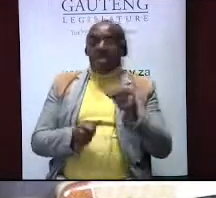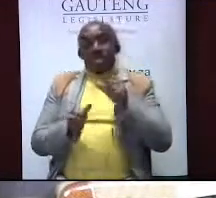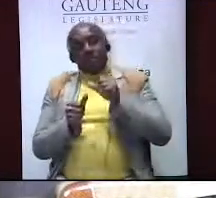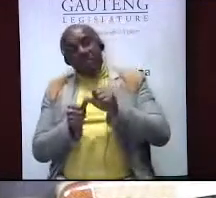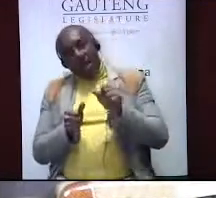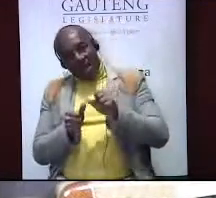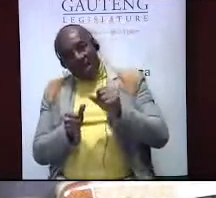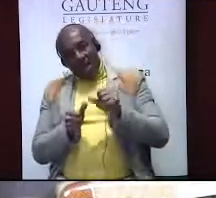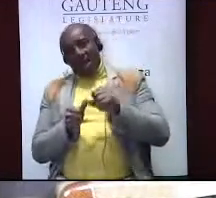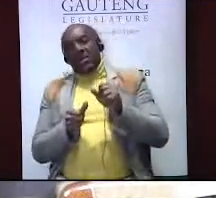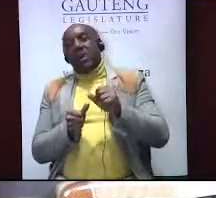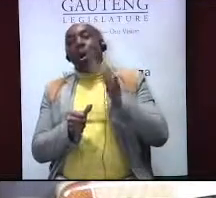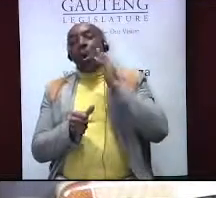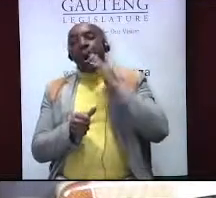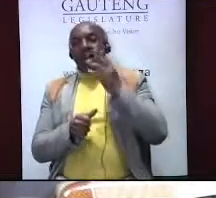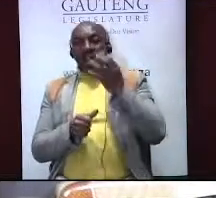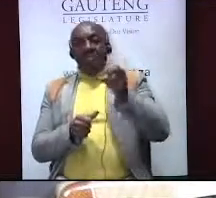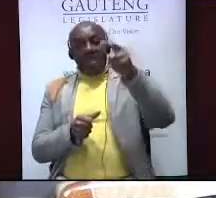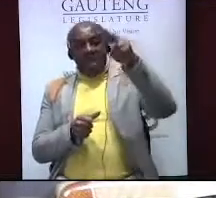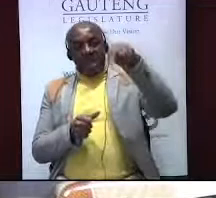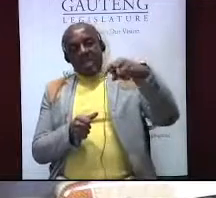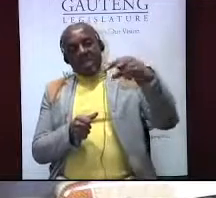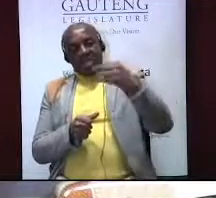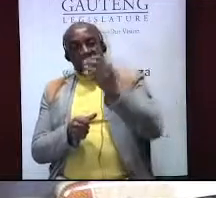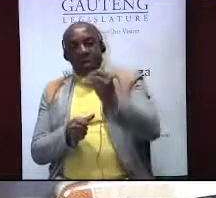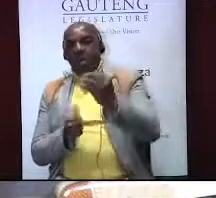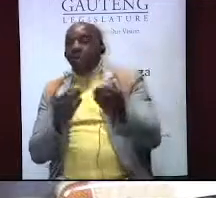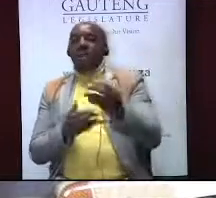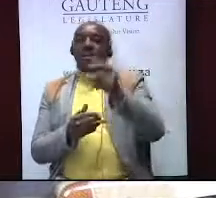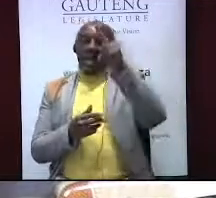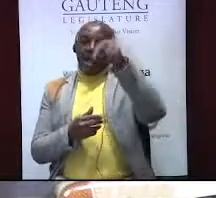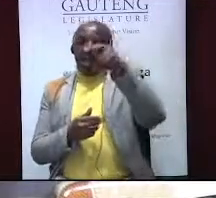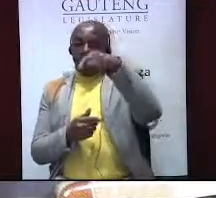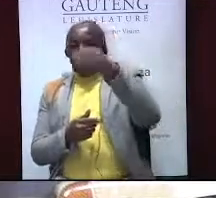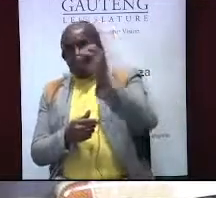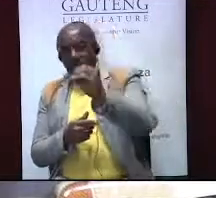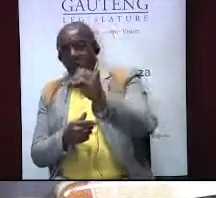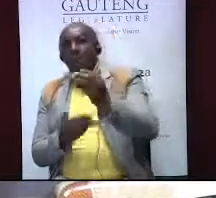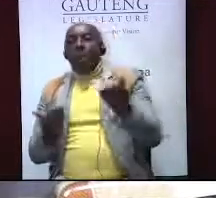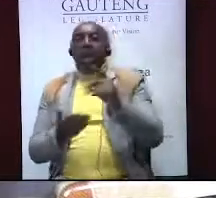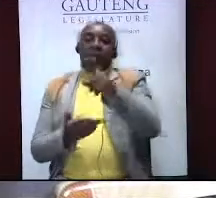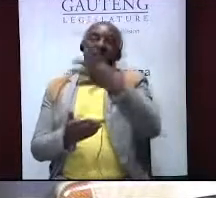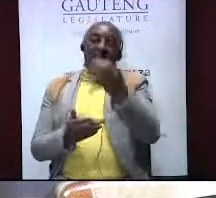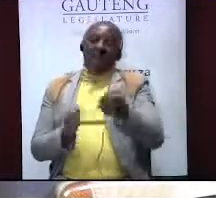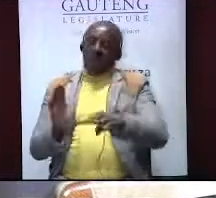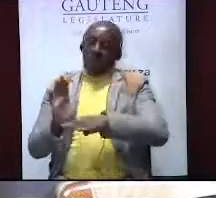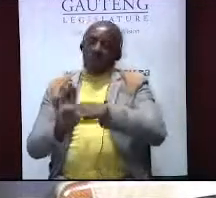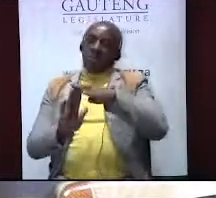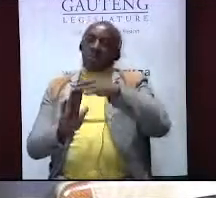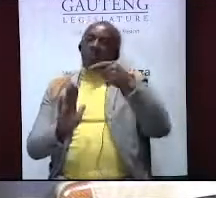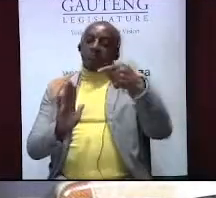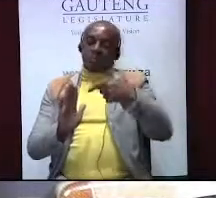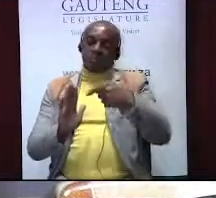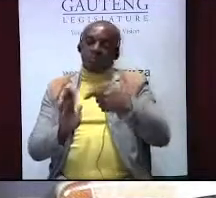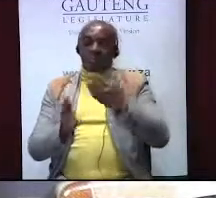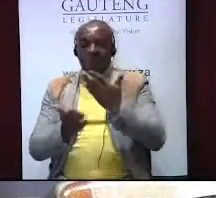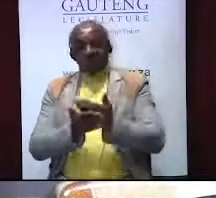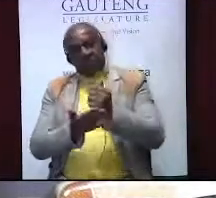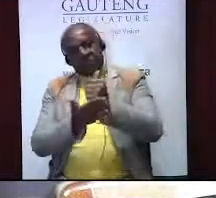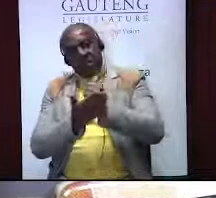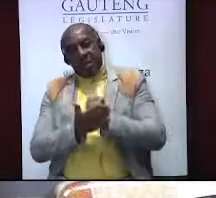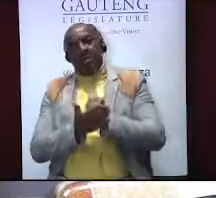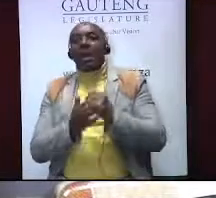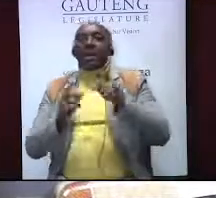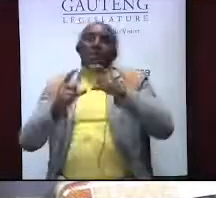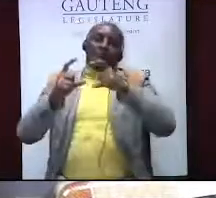if you have an NGO or an NPO where you can have programs and you are able to assist the